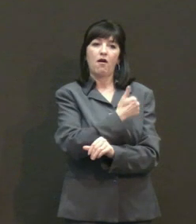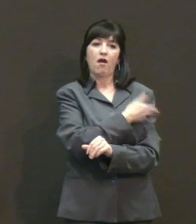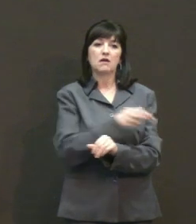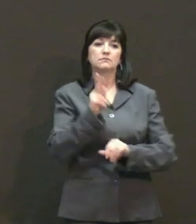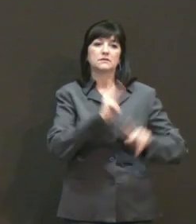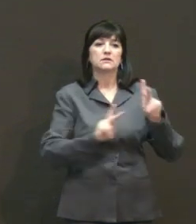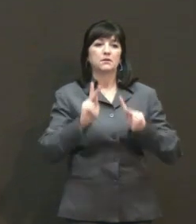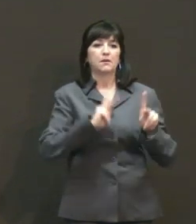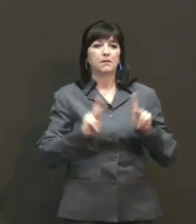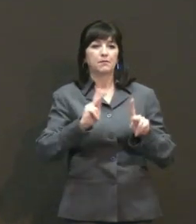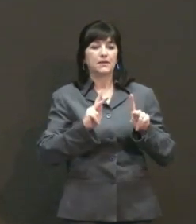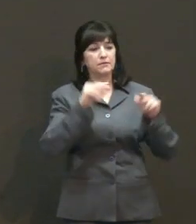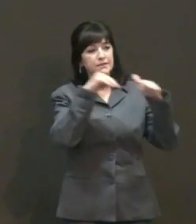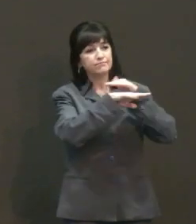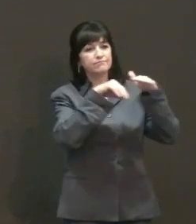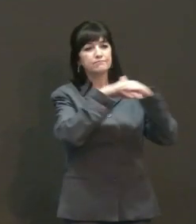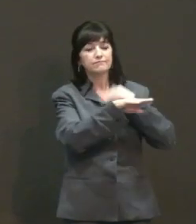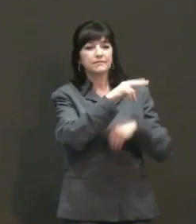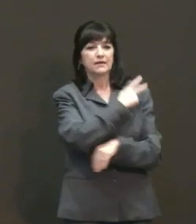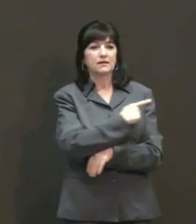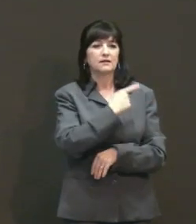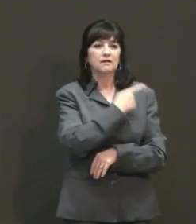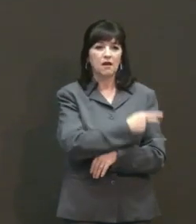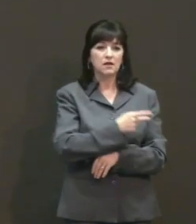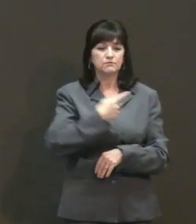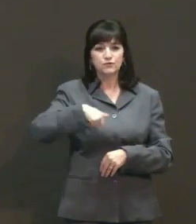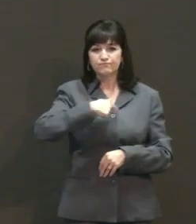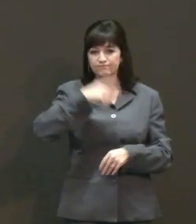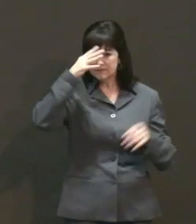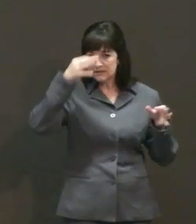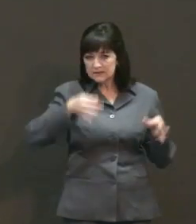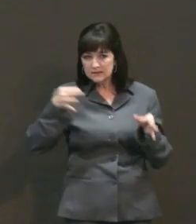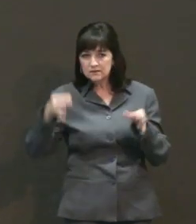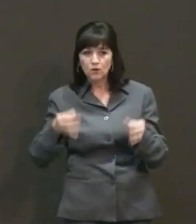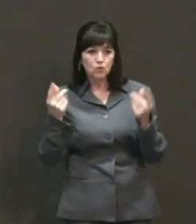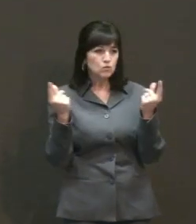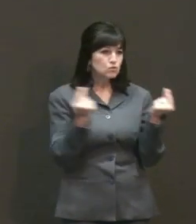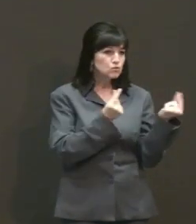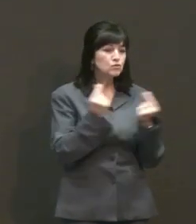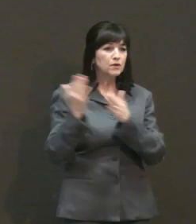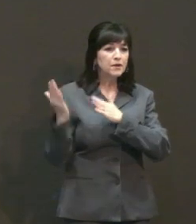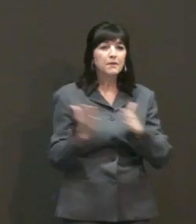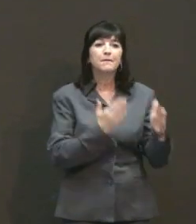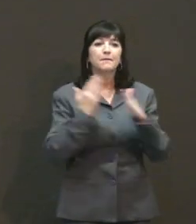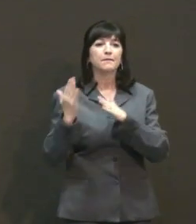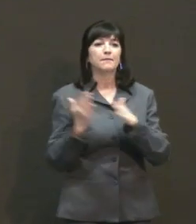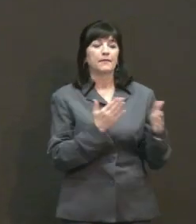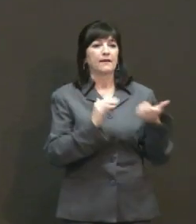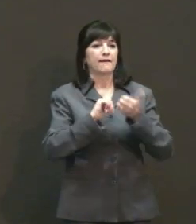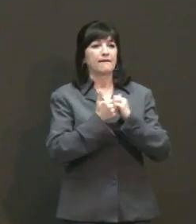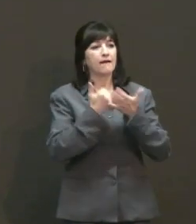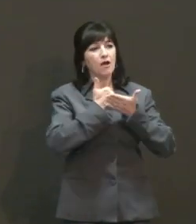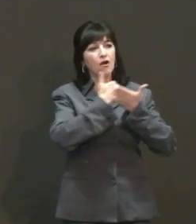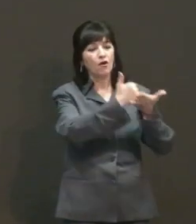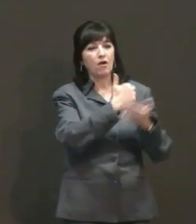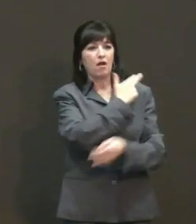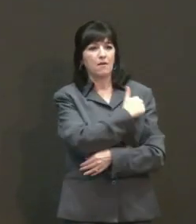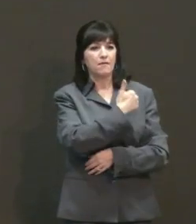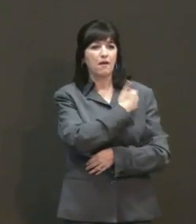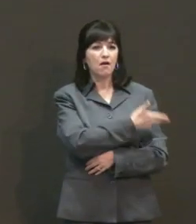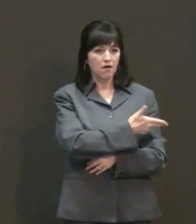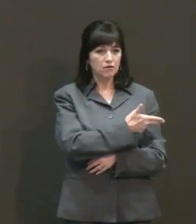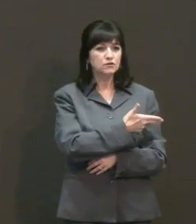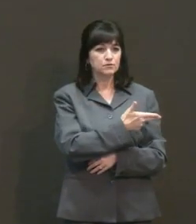that we make in conjunction with the hospitals and our partners in terms of alternative care sites,